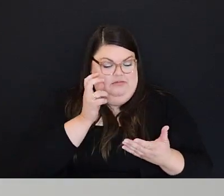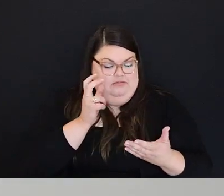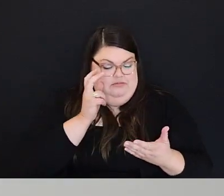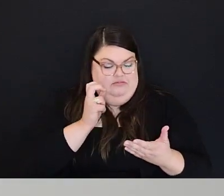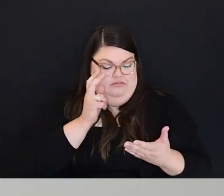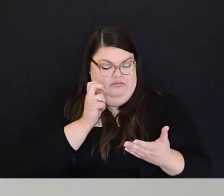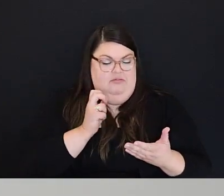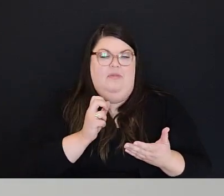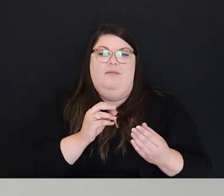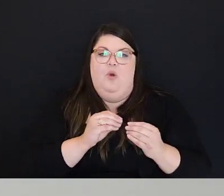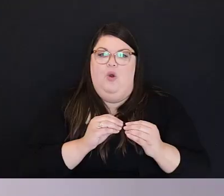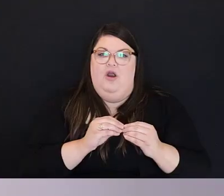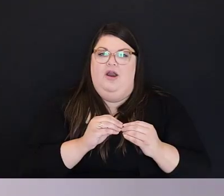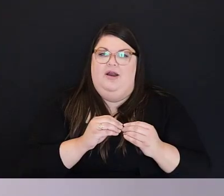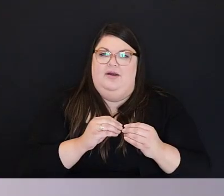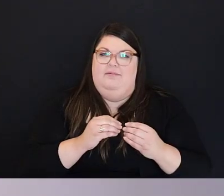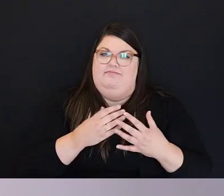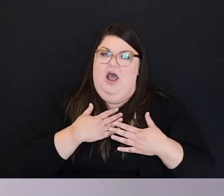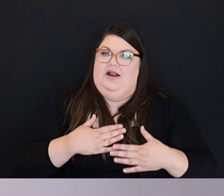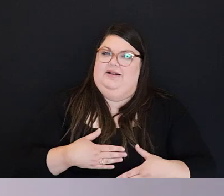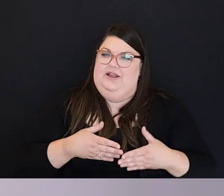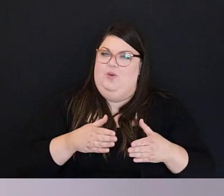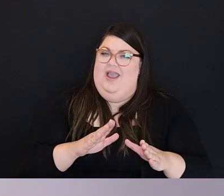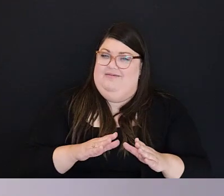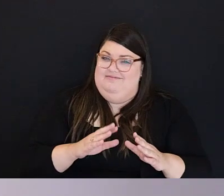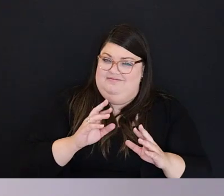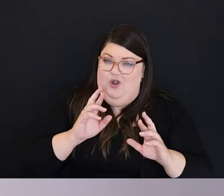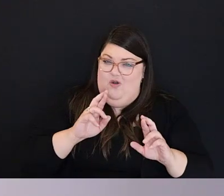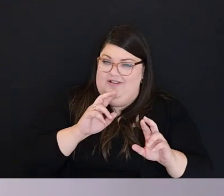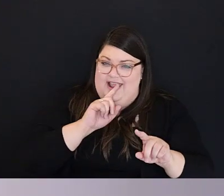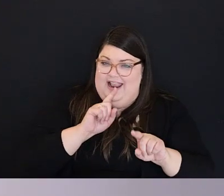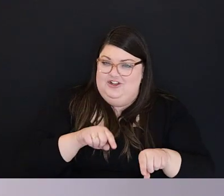way. Yeah, I hope that answers that.